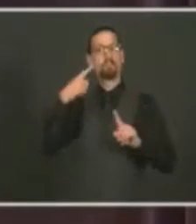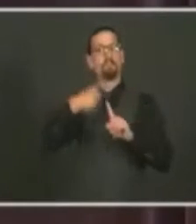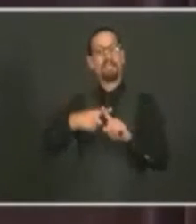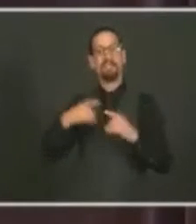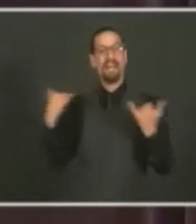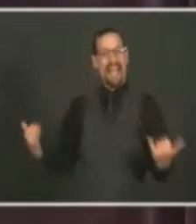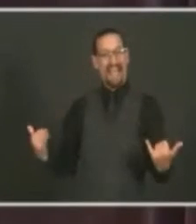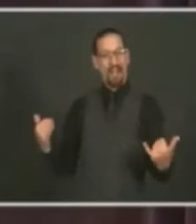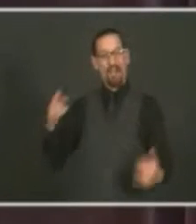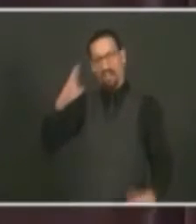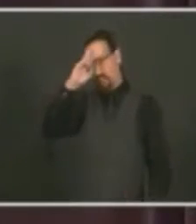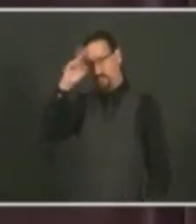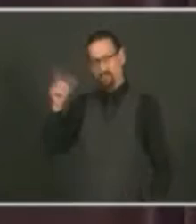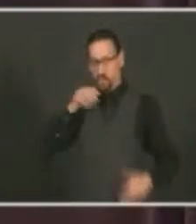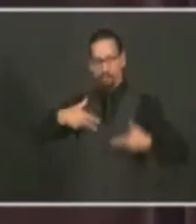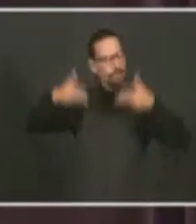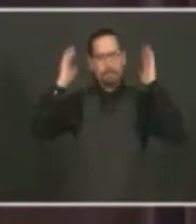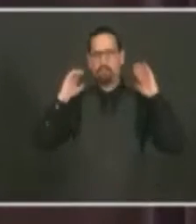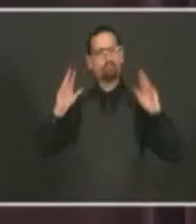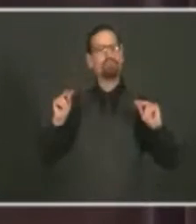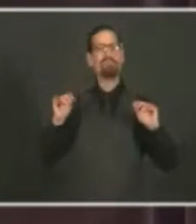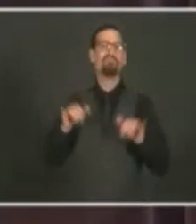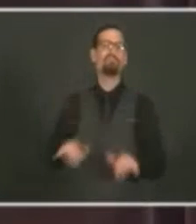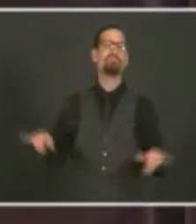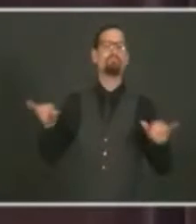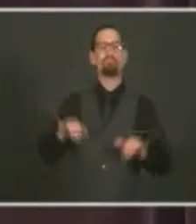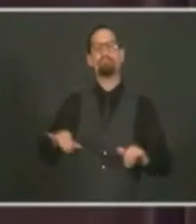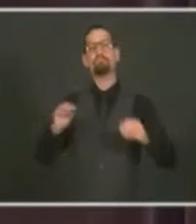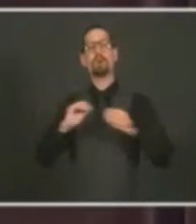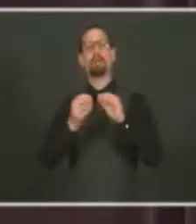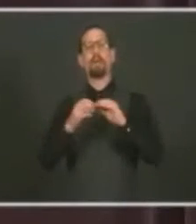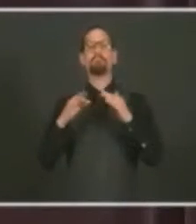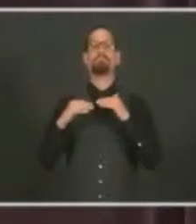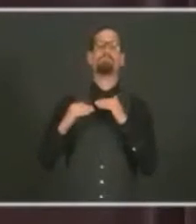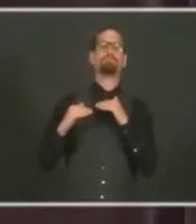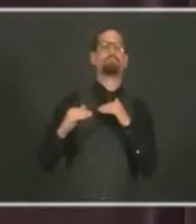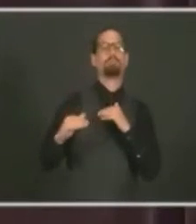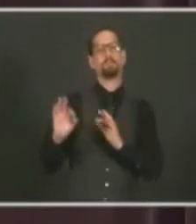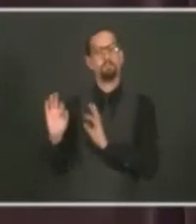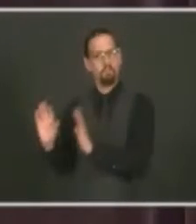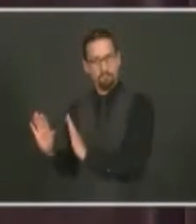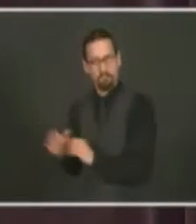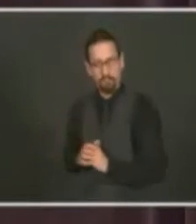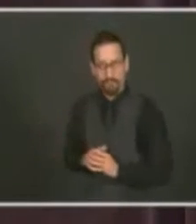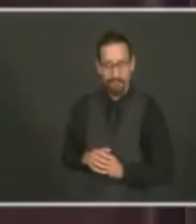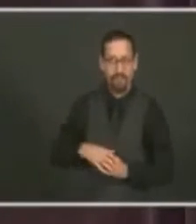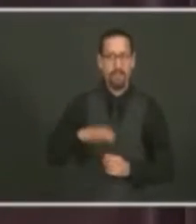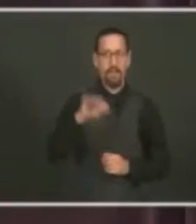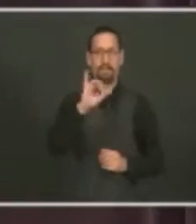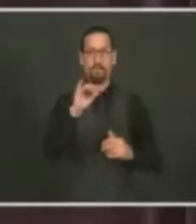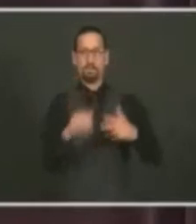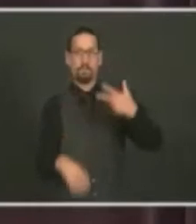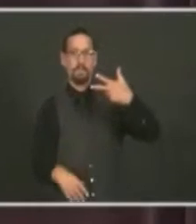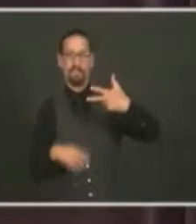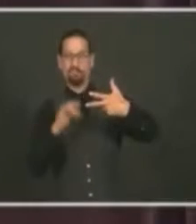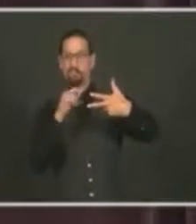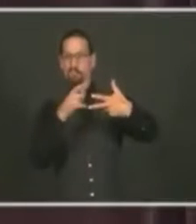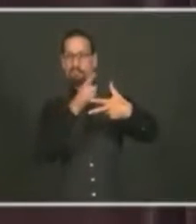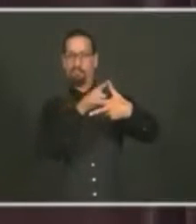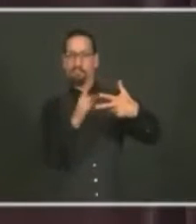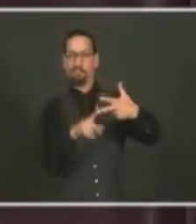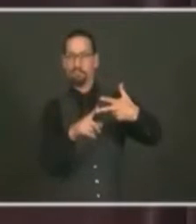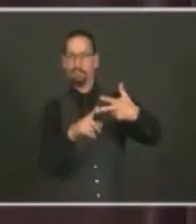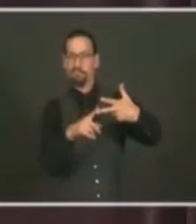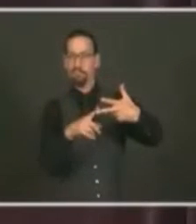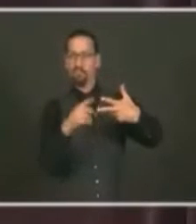Although these 2 alternate hospital sites were never used, I want to recognize and thank the